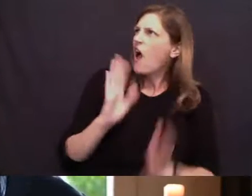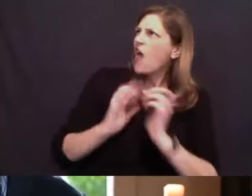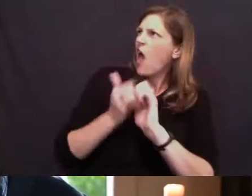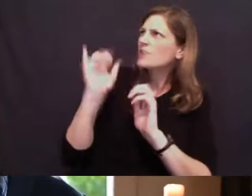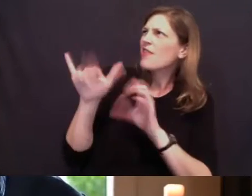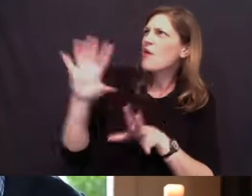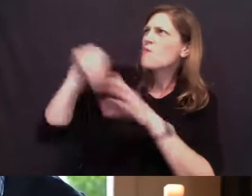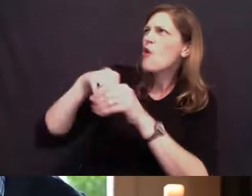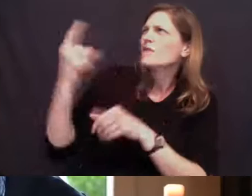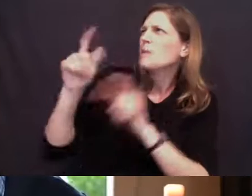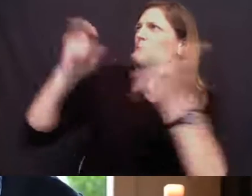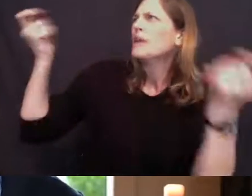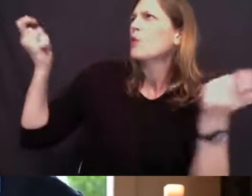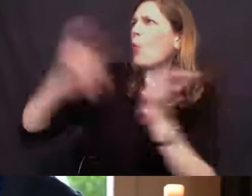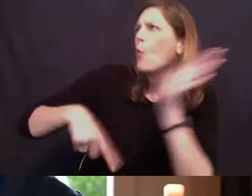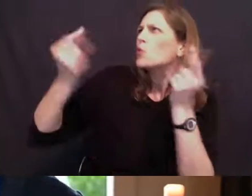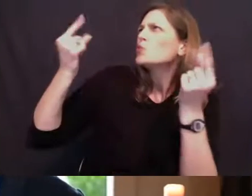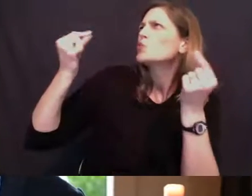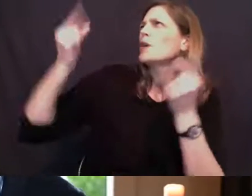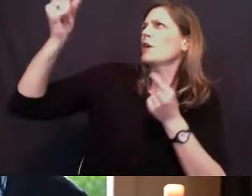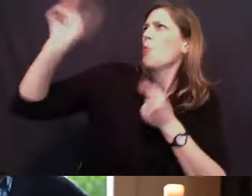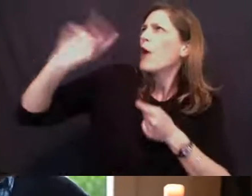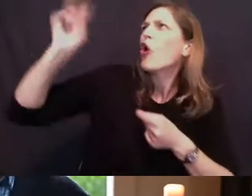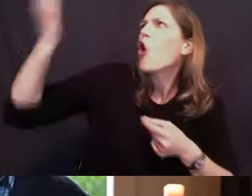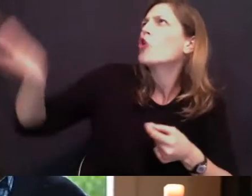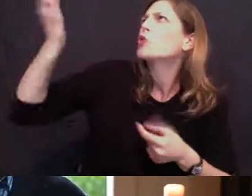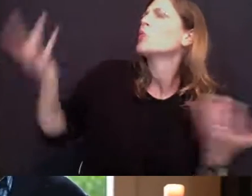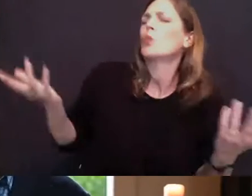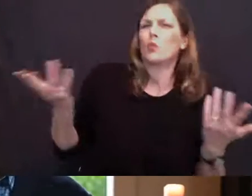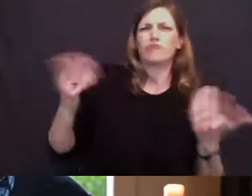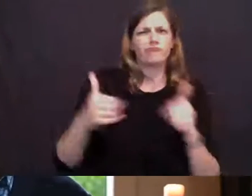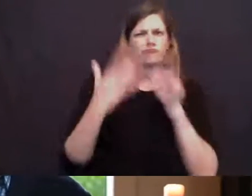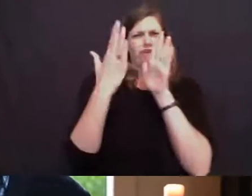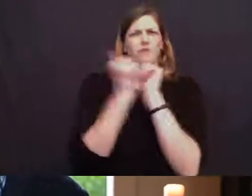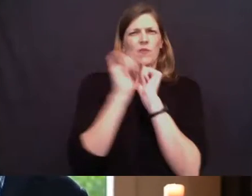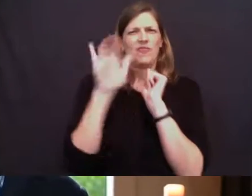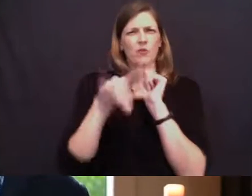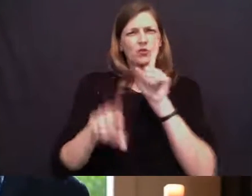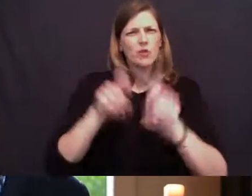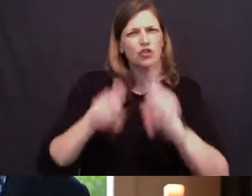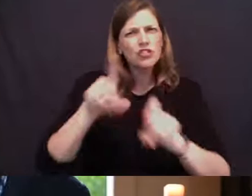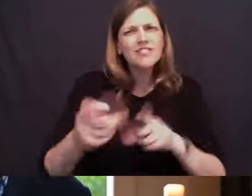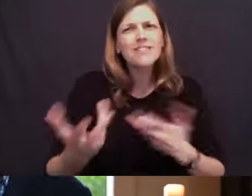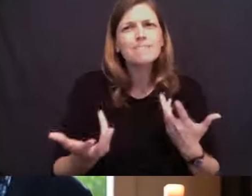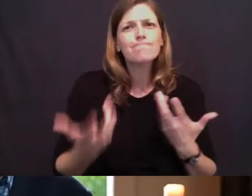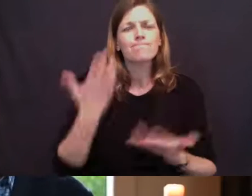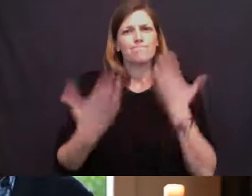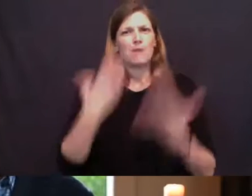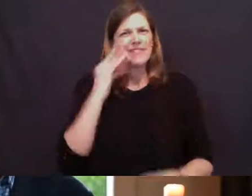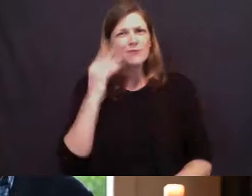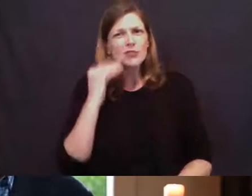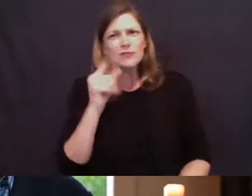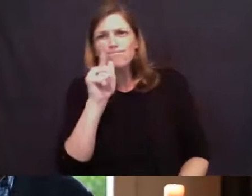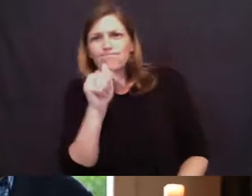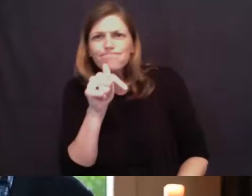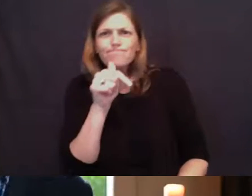something greater? What are you doing? Where are you? And we're faced with these questions, and we might even to be like experiencing disappointment